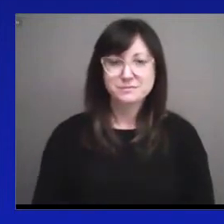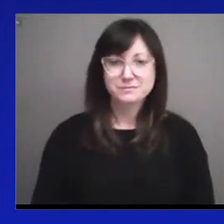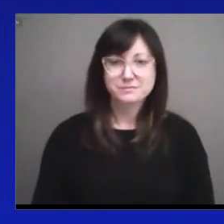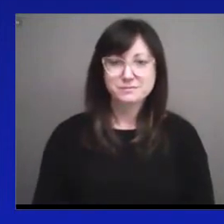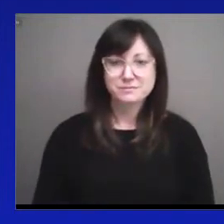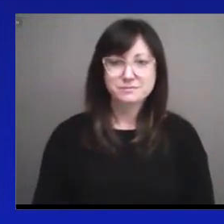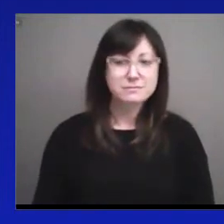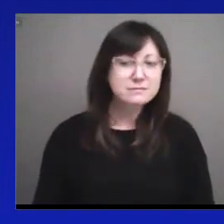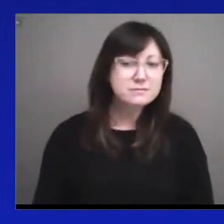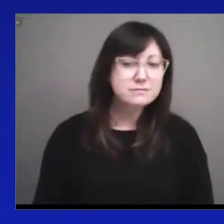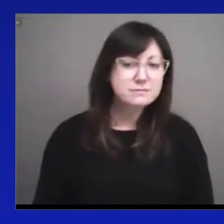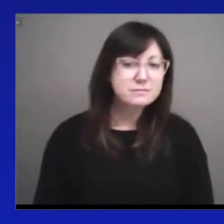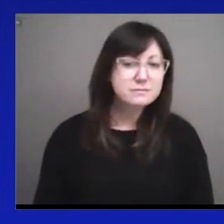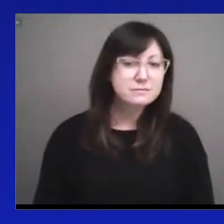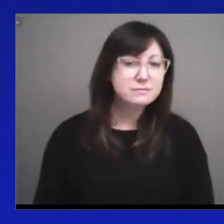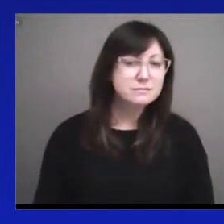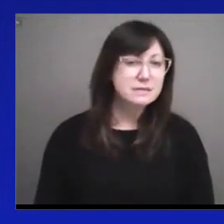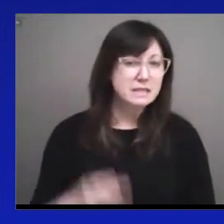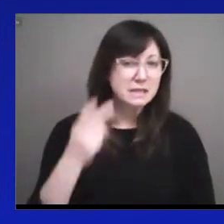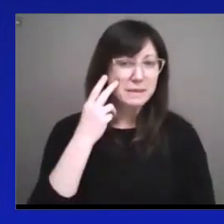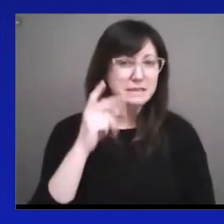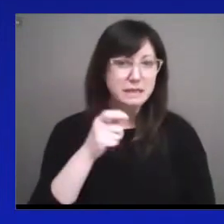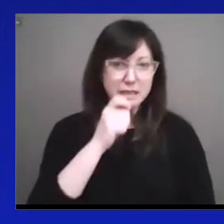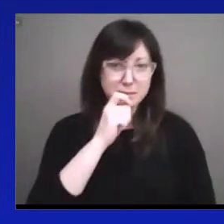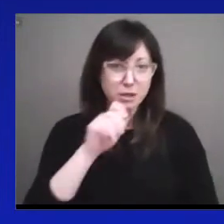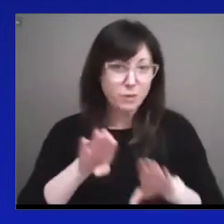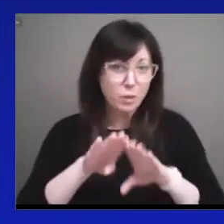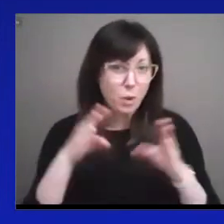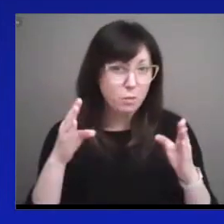Laura, I see you are unmuted, but we can't hear you.